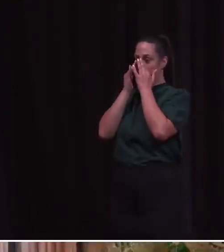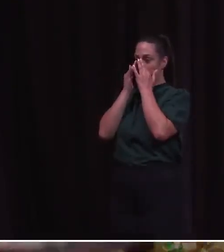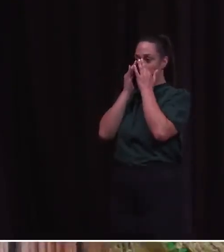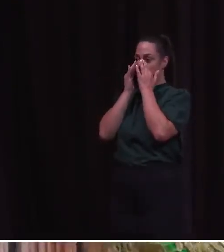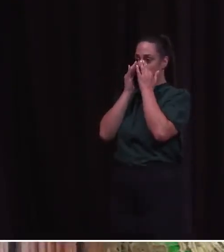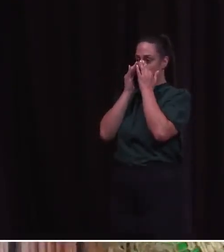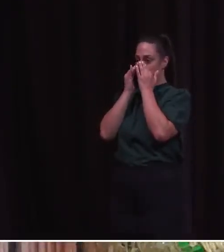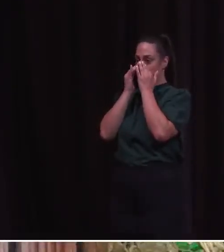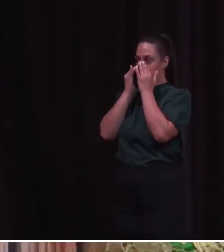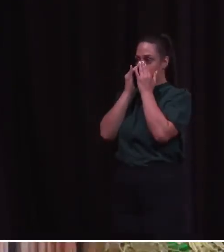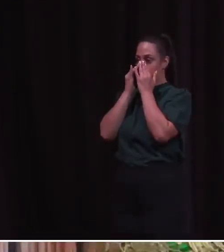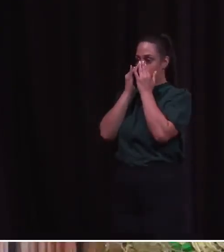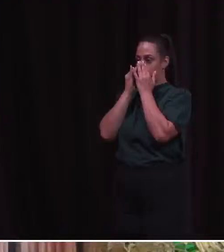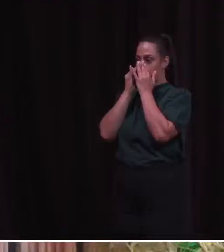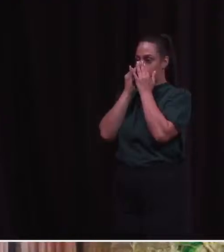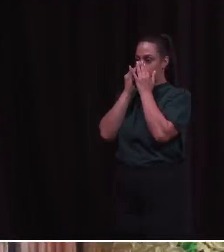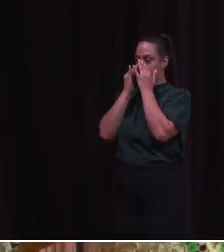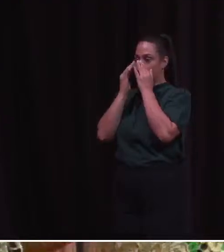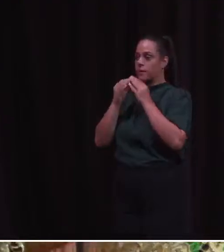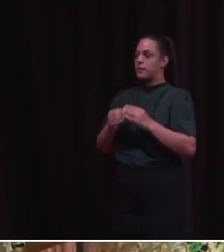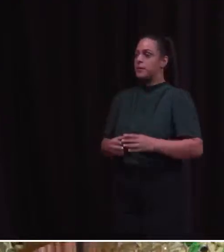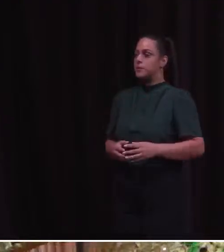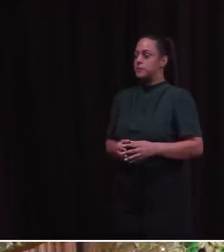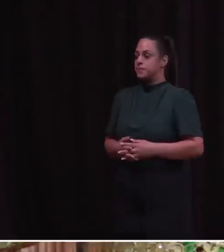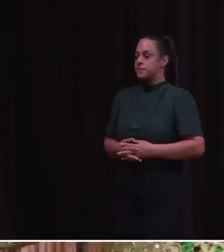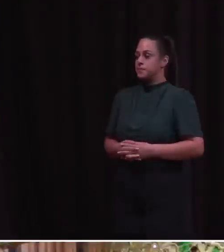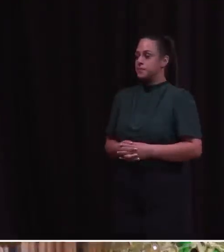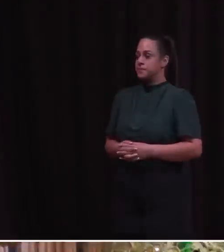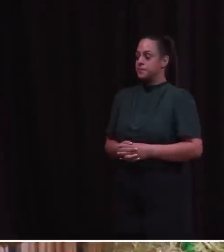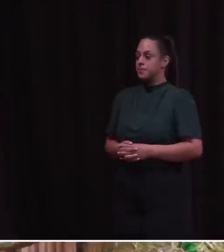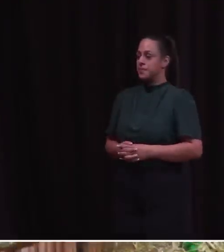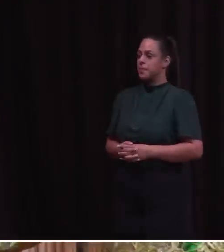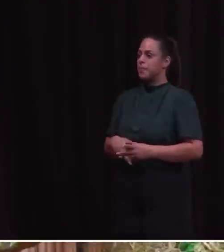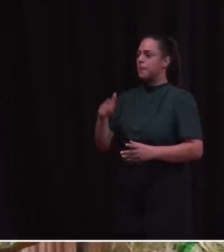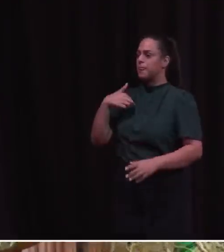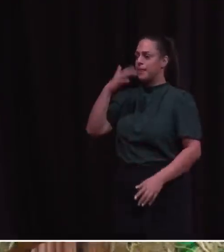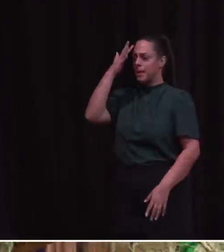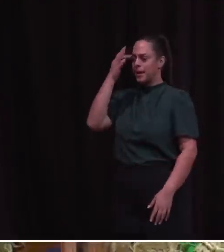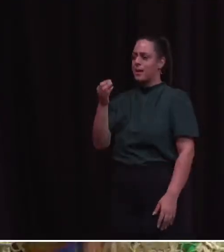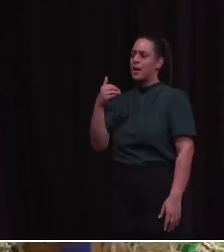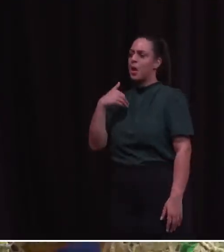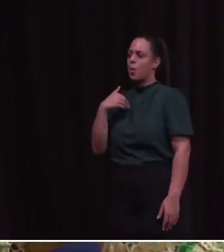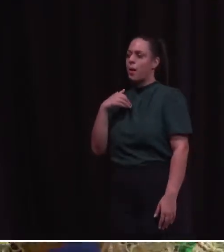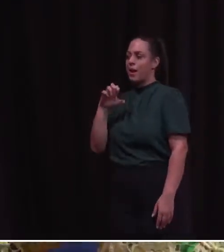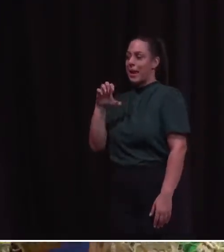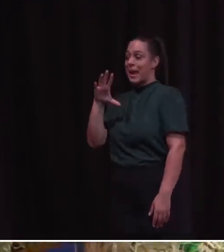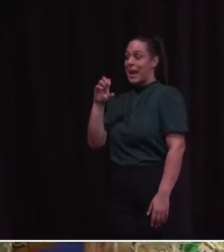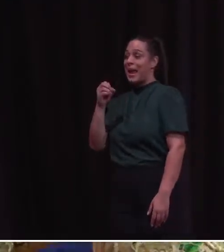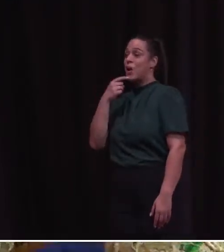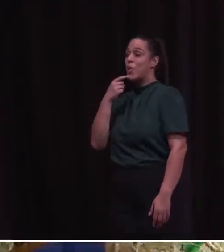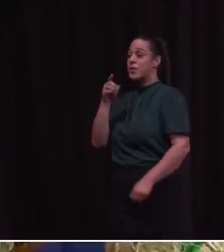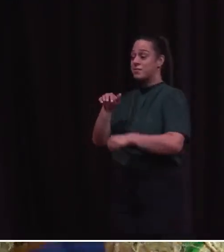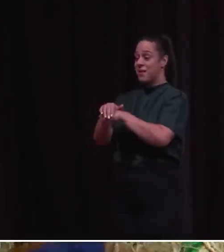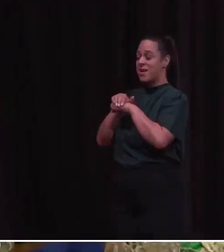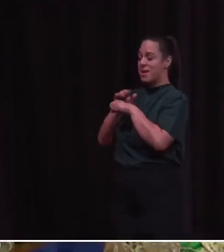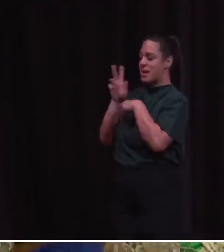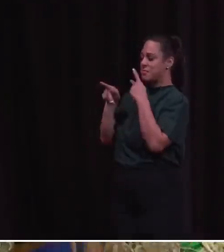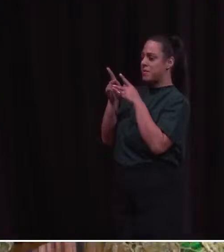Ok, es el eco, no es el inglés. Thank you.